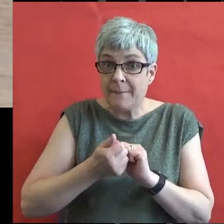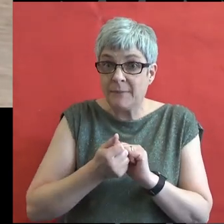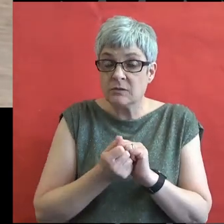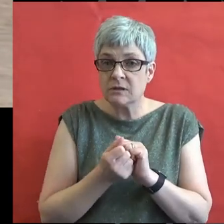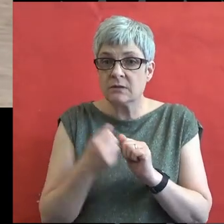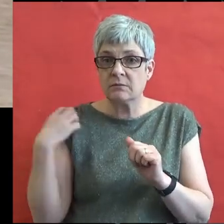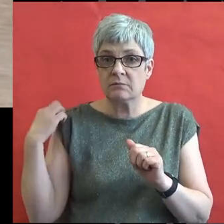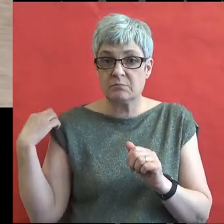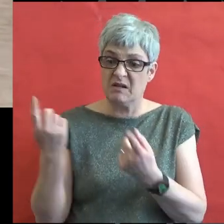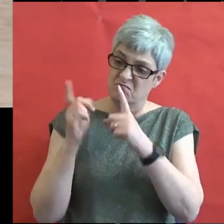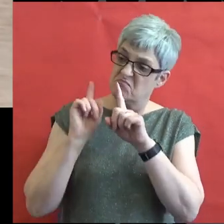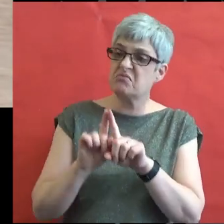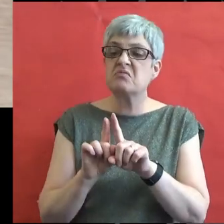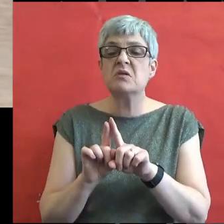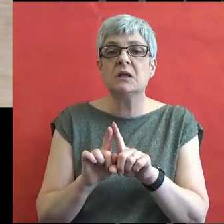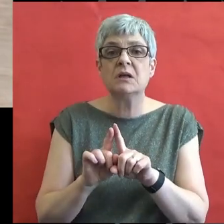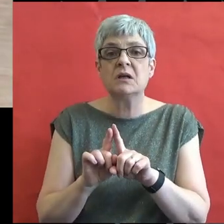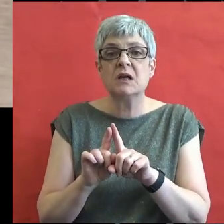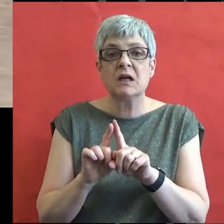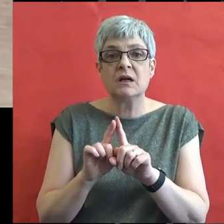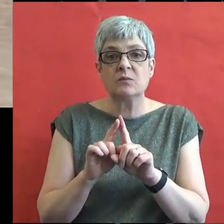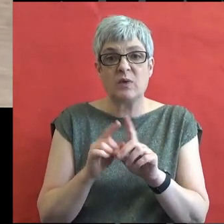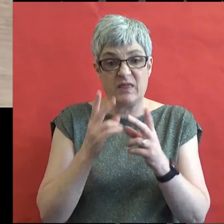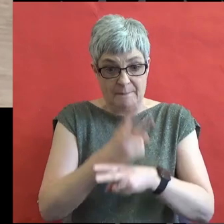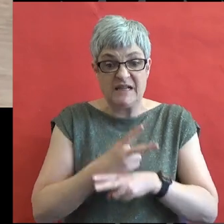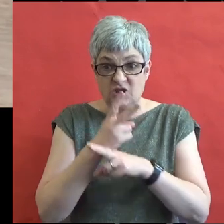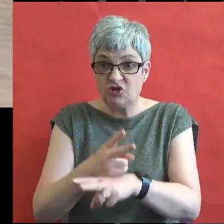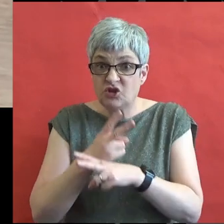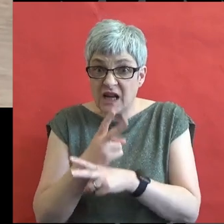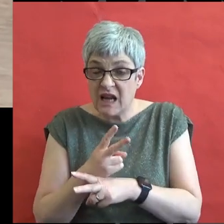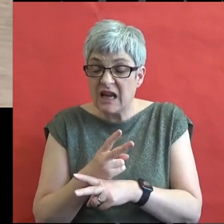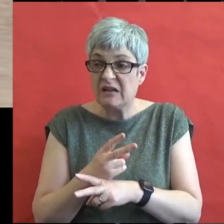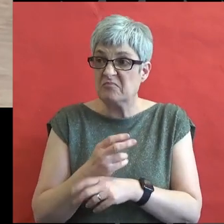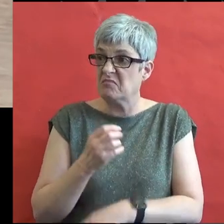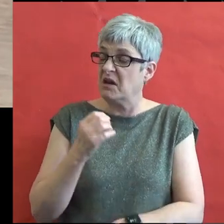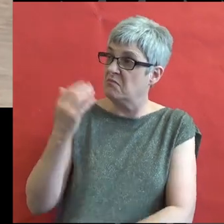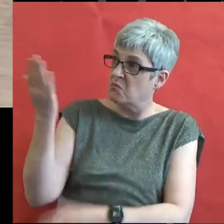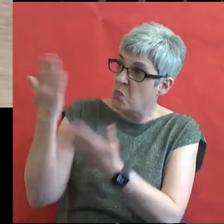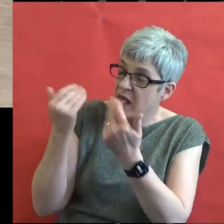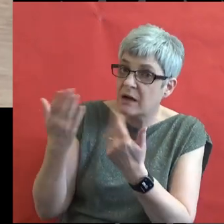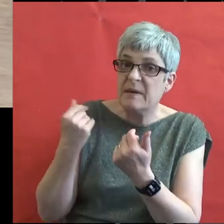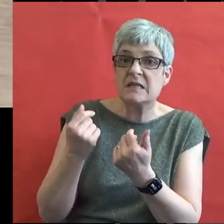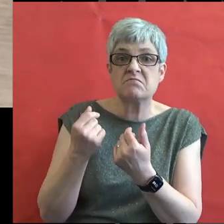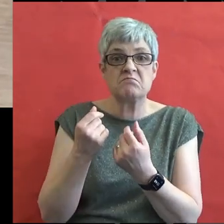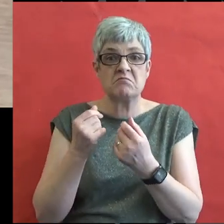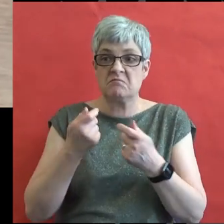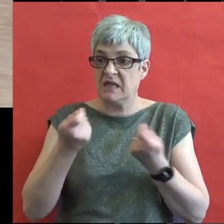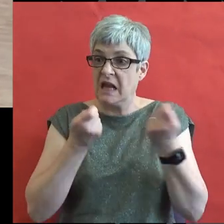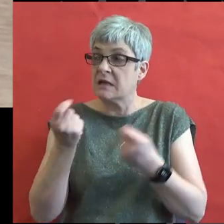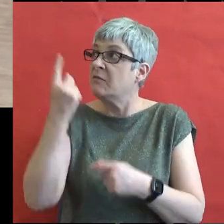his ministry of heralding in the new kingdom of God, the kingdom of love and forgiveness.